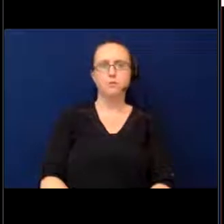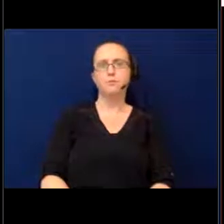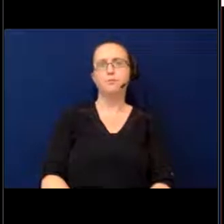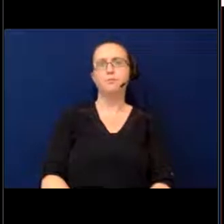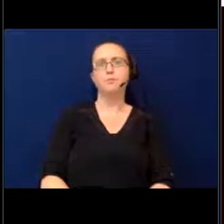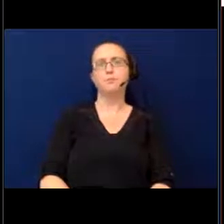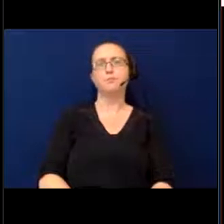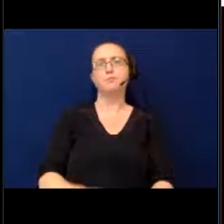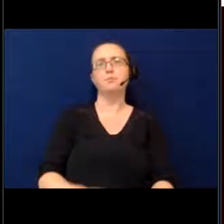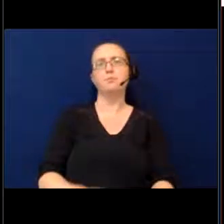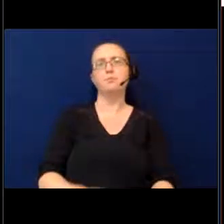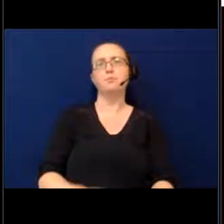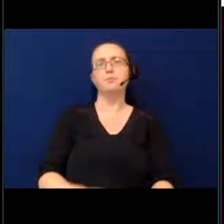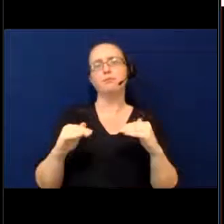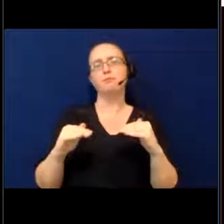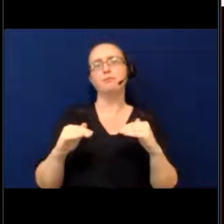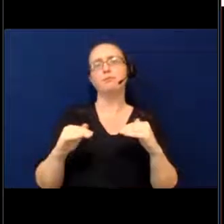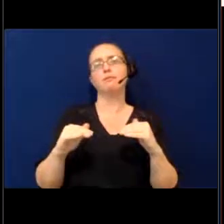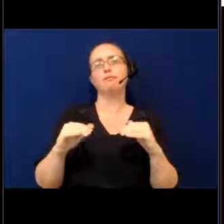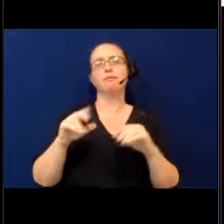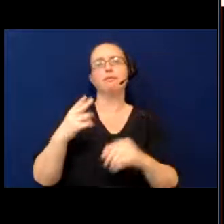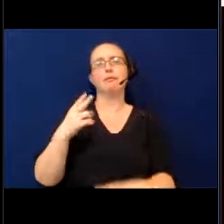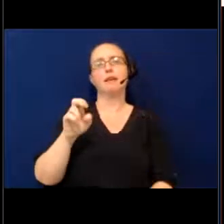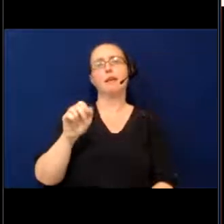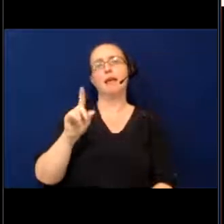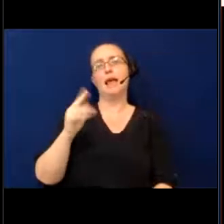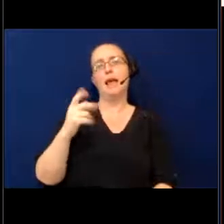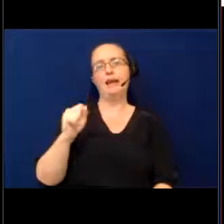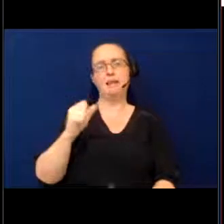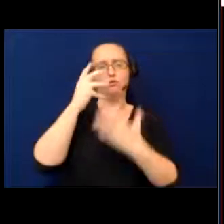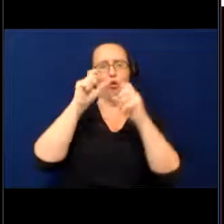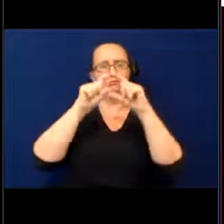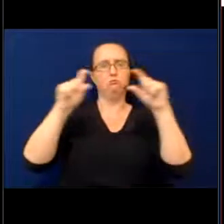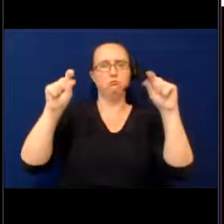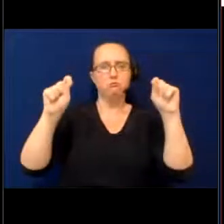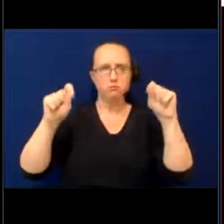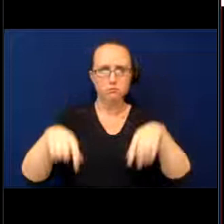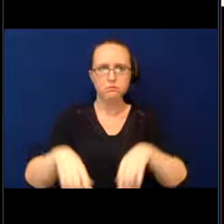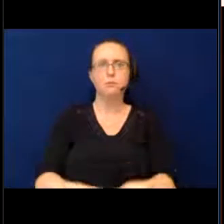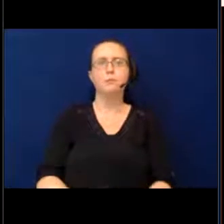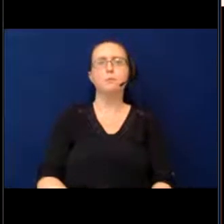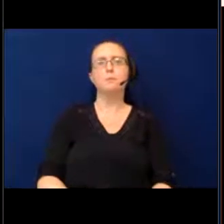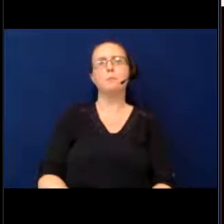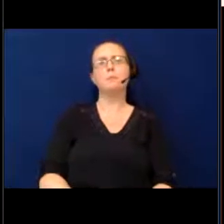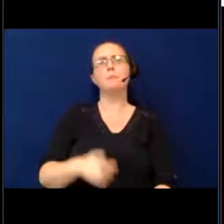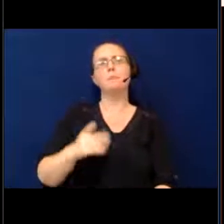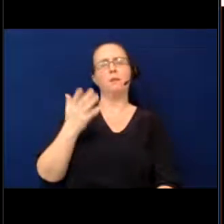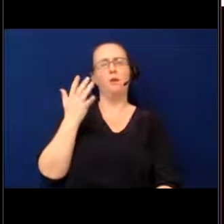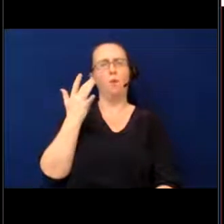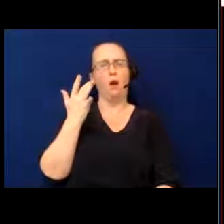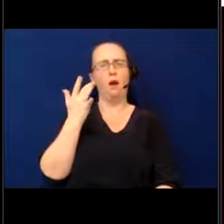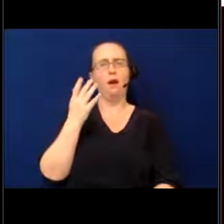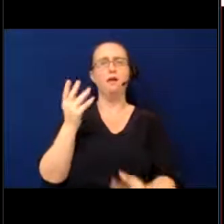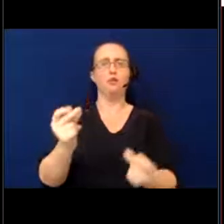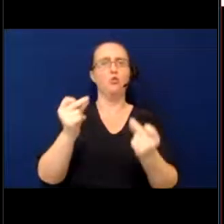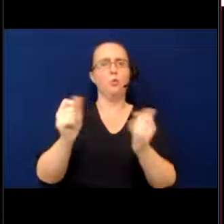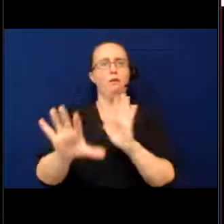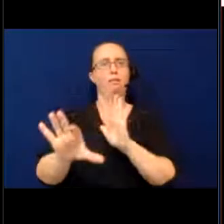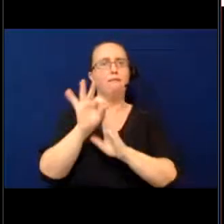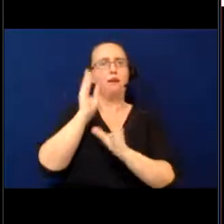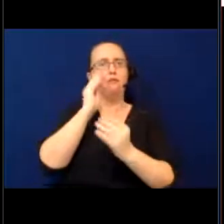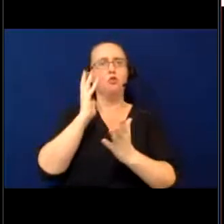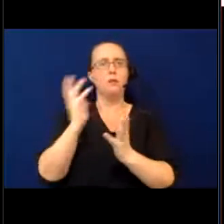The next element of plain language is using headings. Headings allow the reader to quickly find relevant information. It